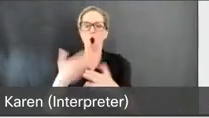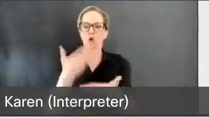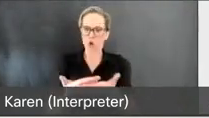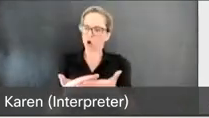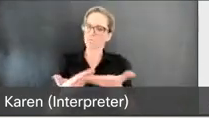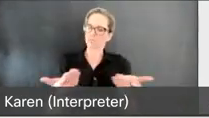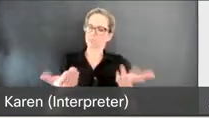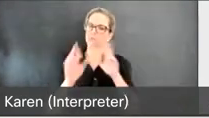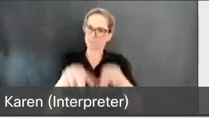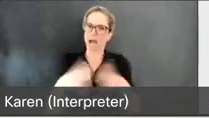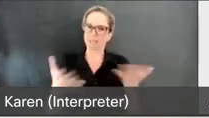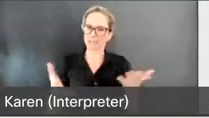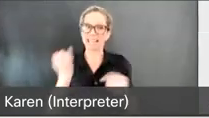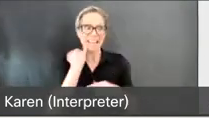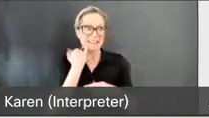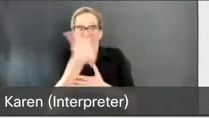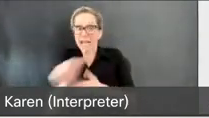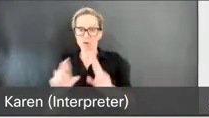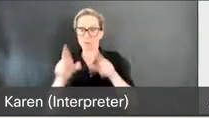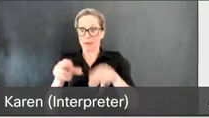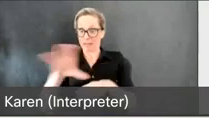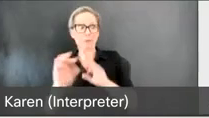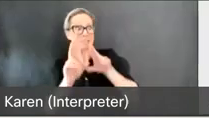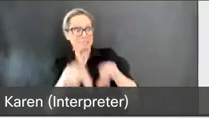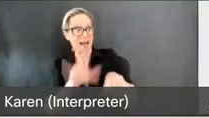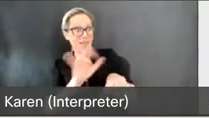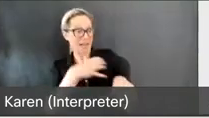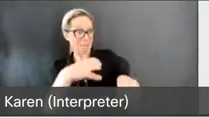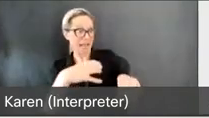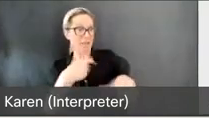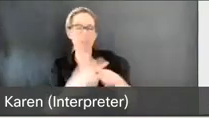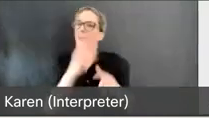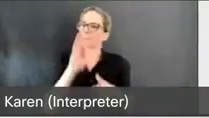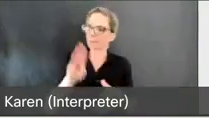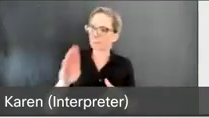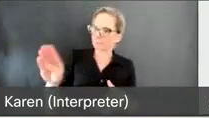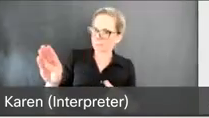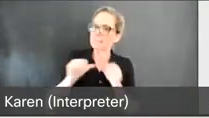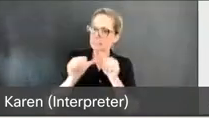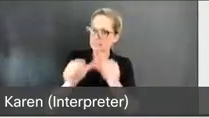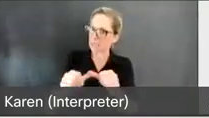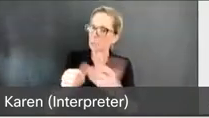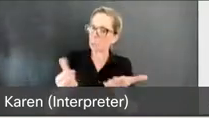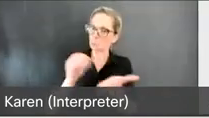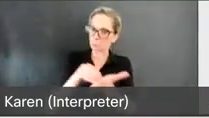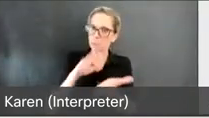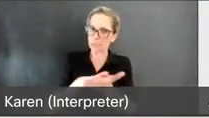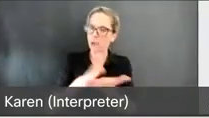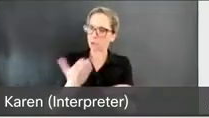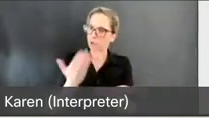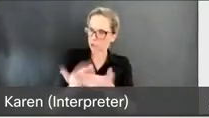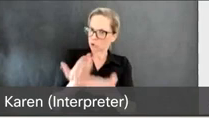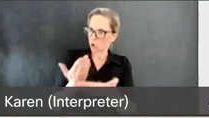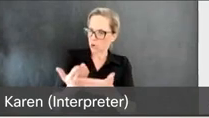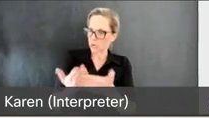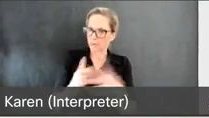as a response is received by the company, the BBB will continue to maintain an entity's